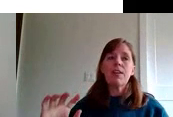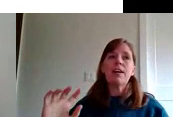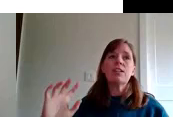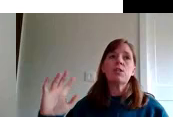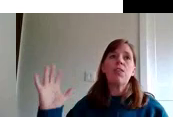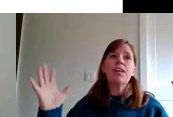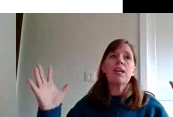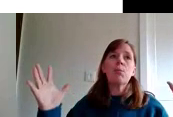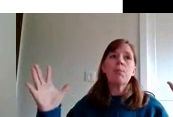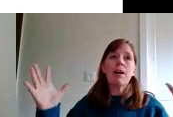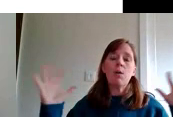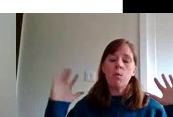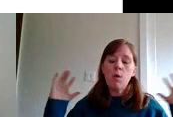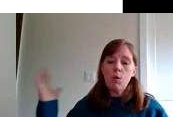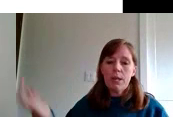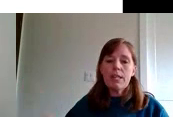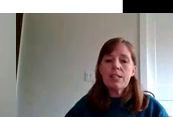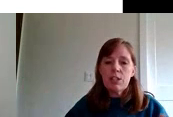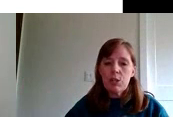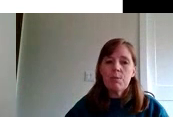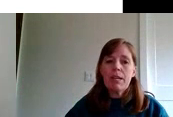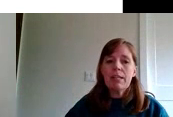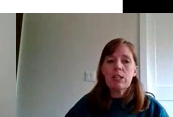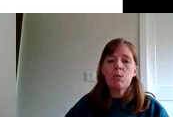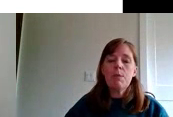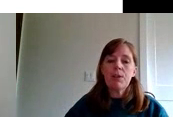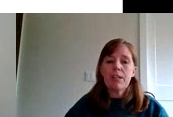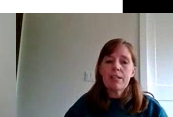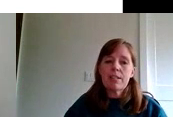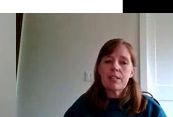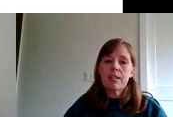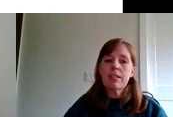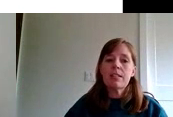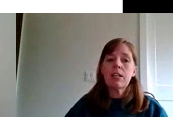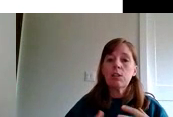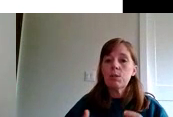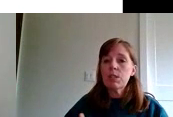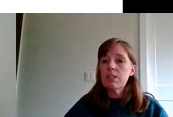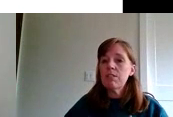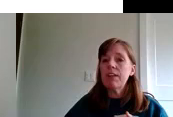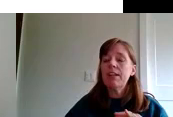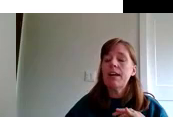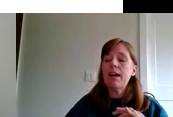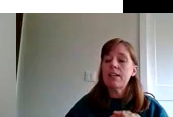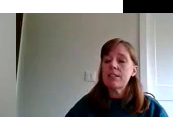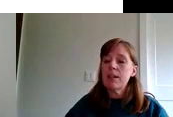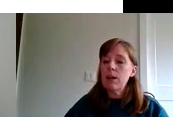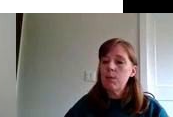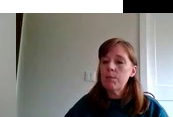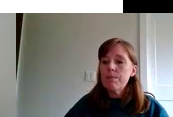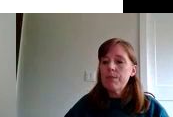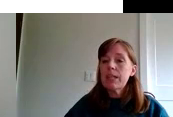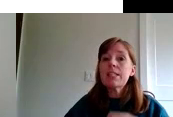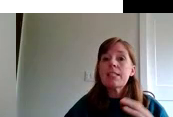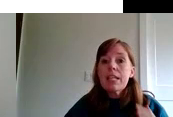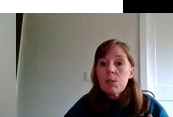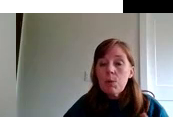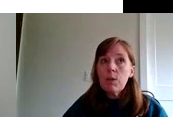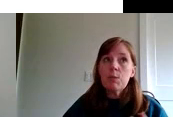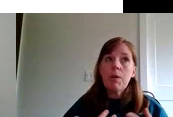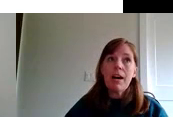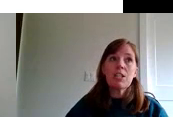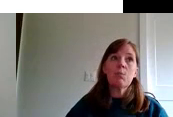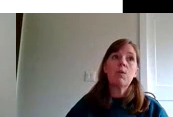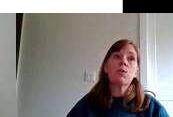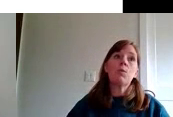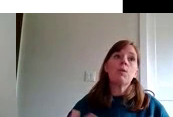little bit about that. So thinking about what we need to do to make the experience as inclusive and as